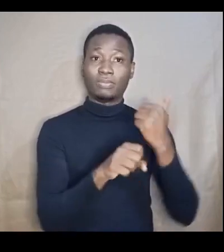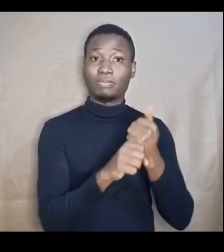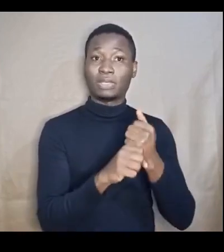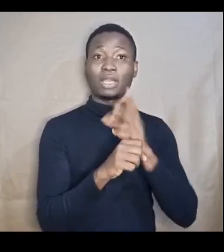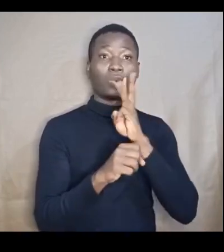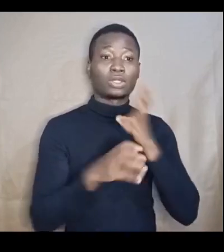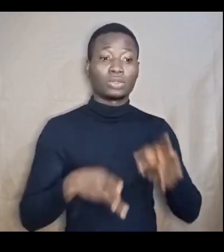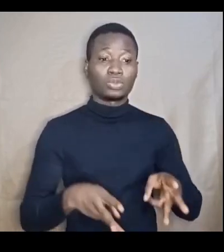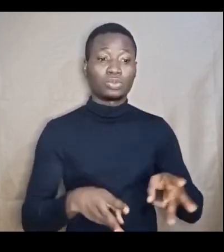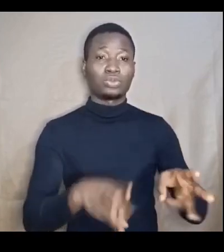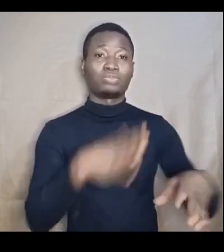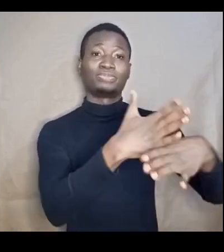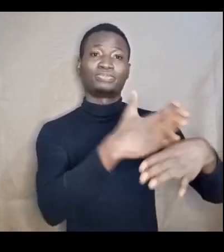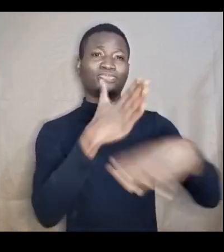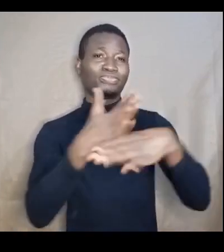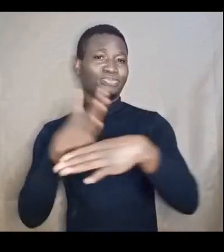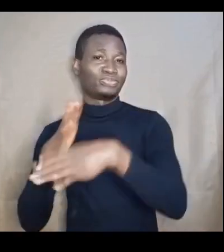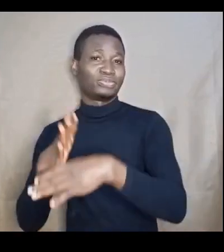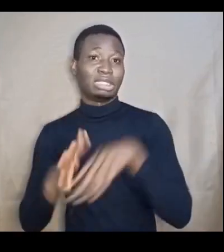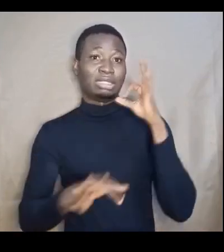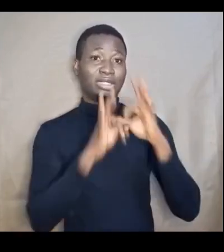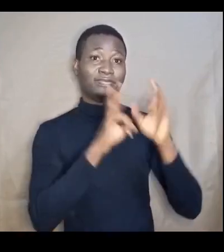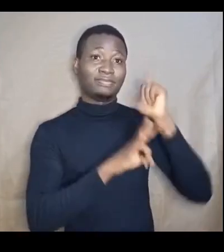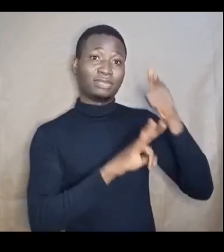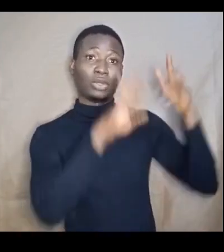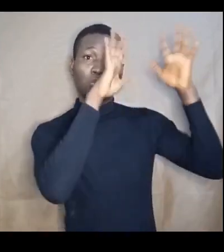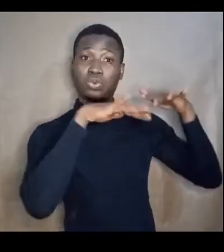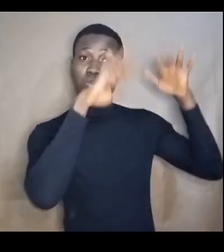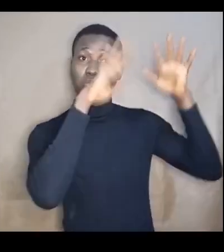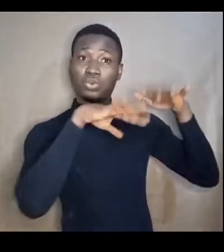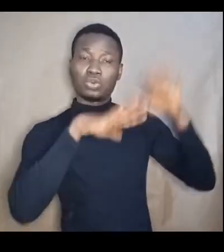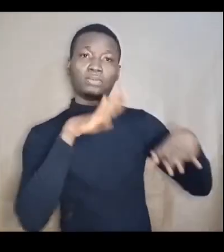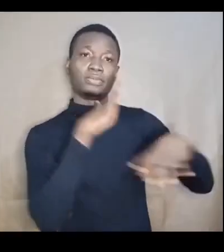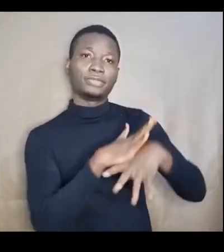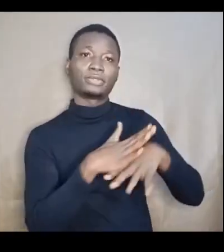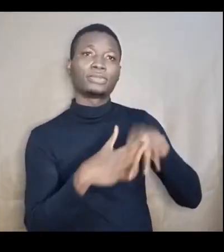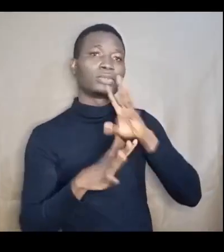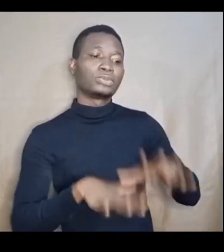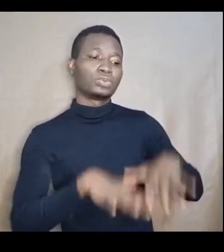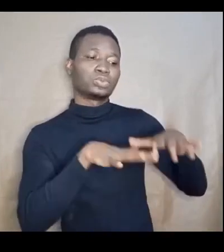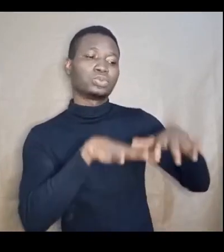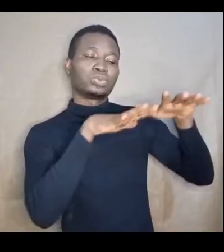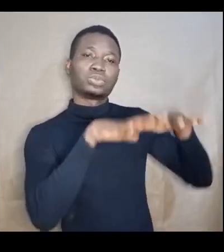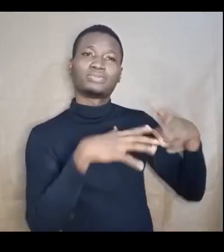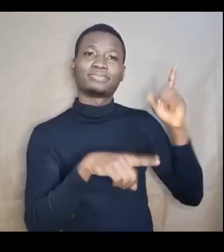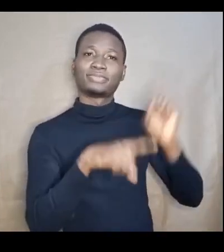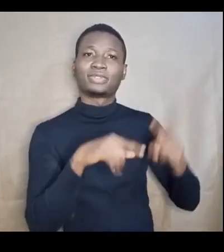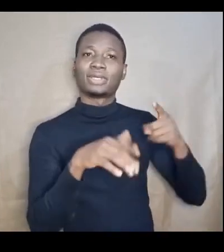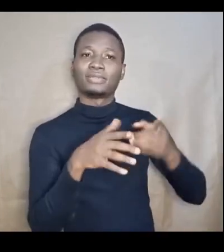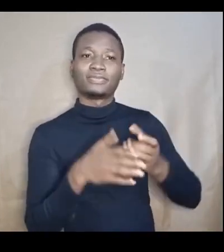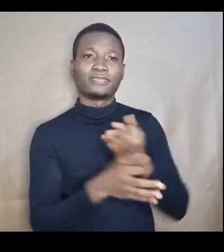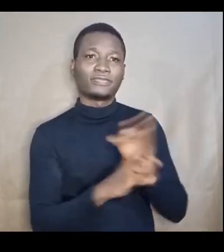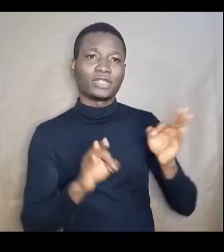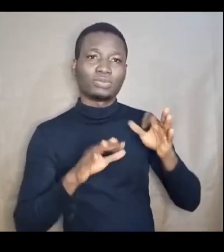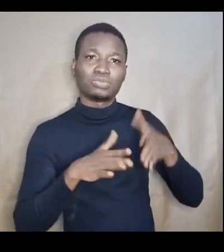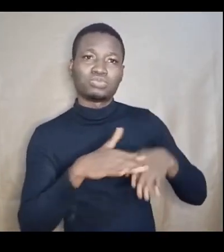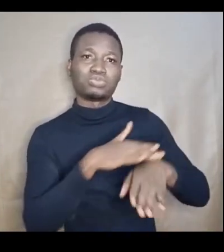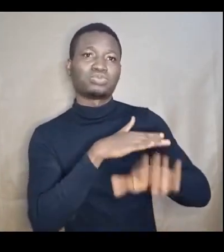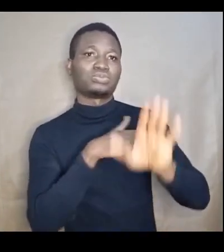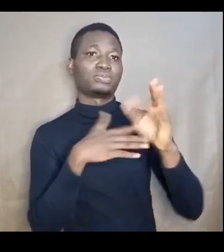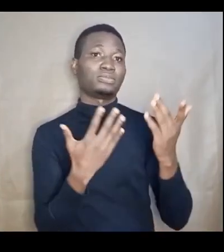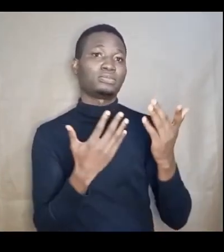these floods, during the rainy season in particular, no longer get into River Niger. And then the streets and the roads